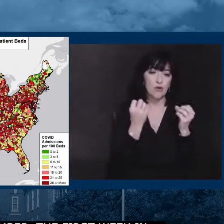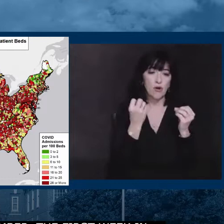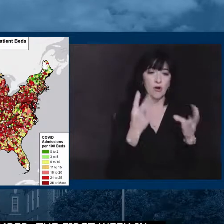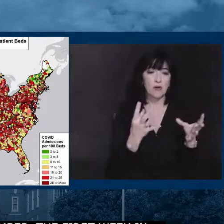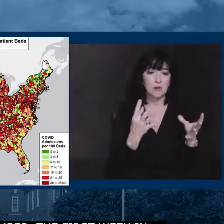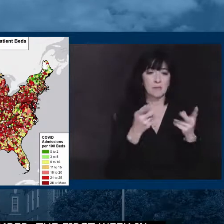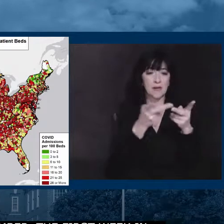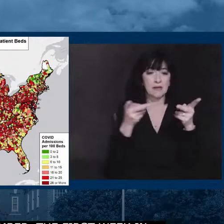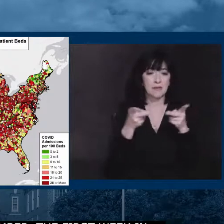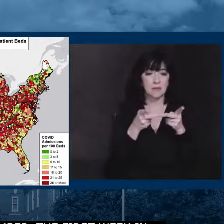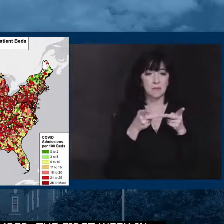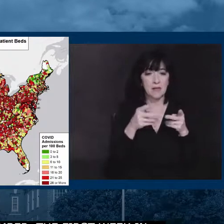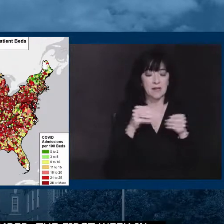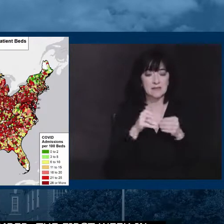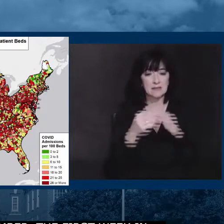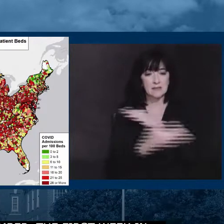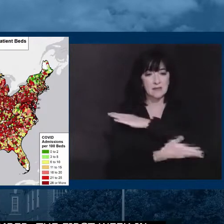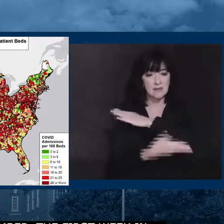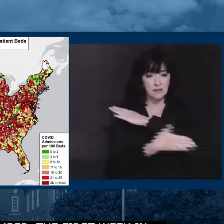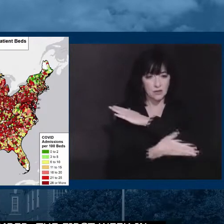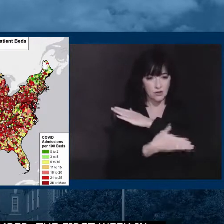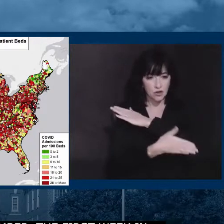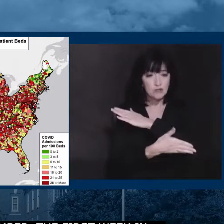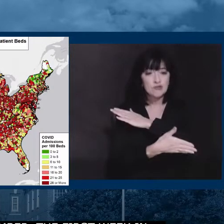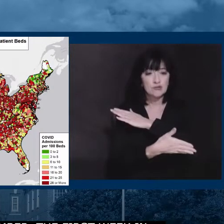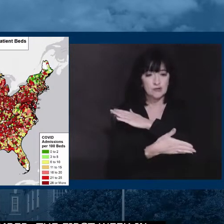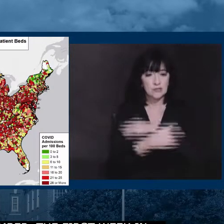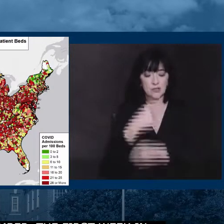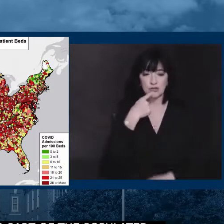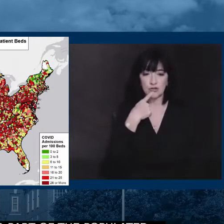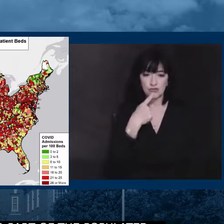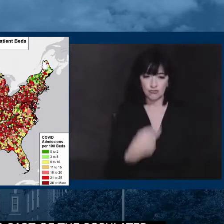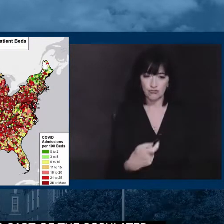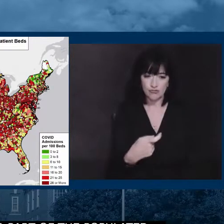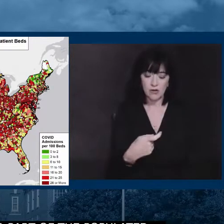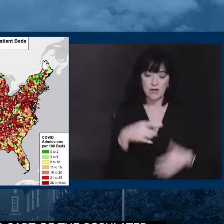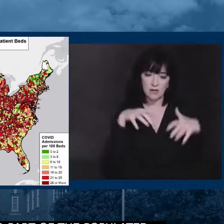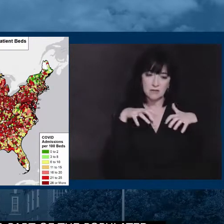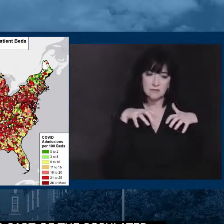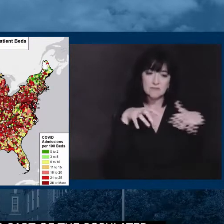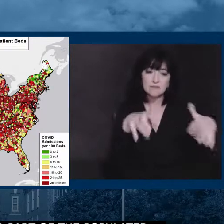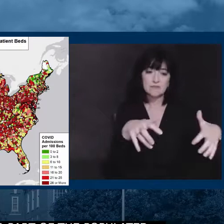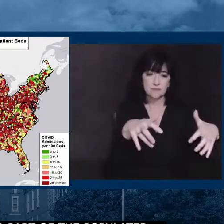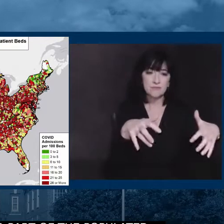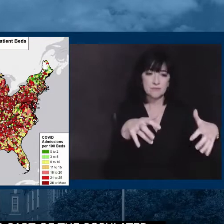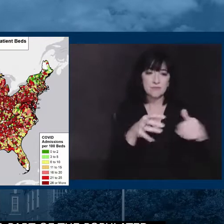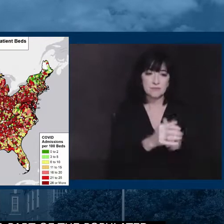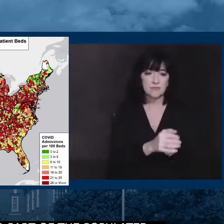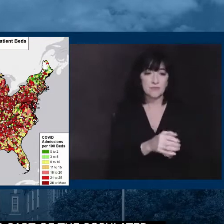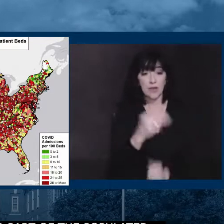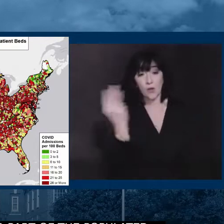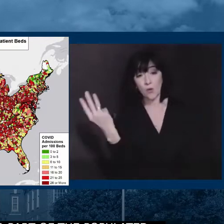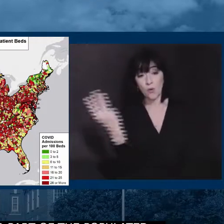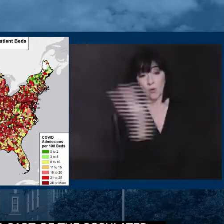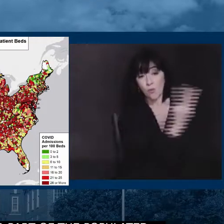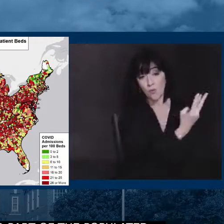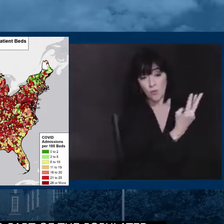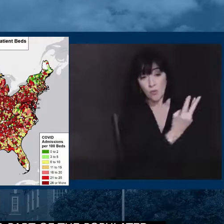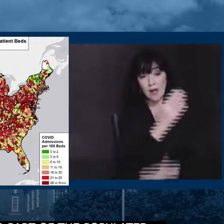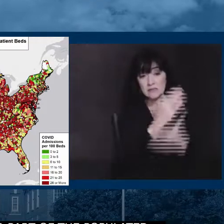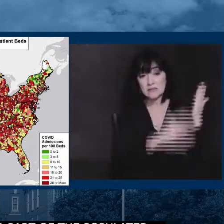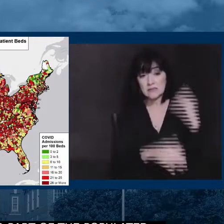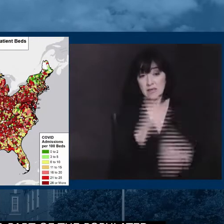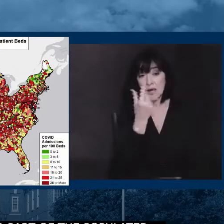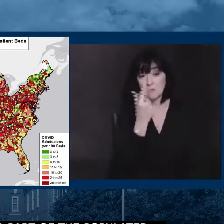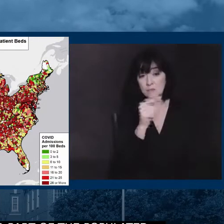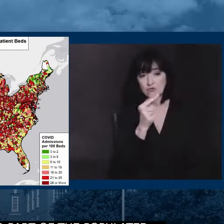country are lit up in red. Some of the unpopulated areas in the far west, not as much,